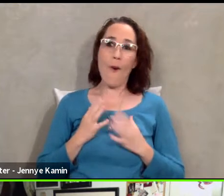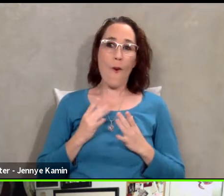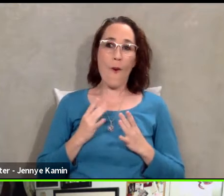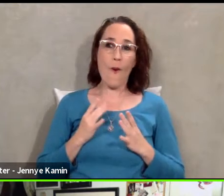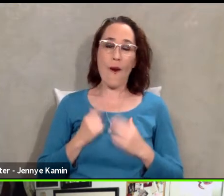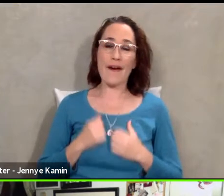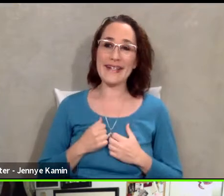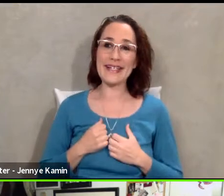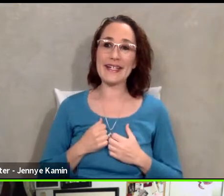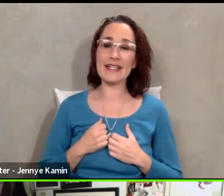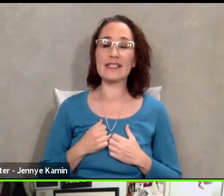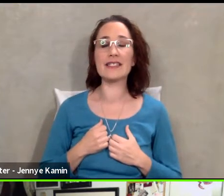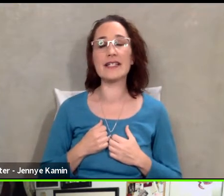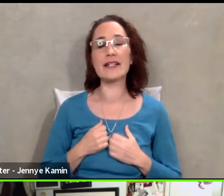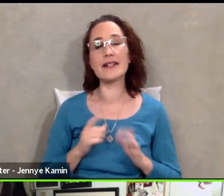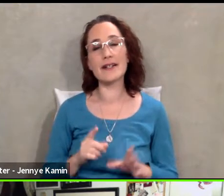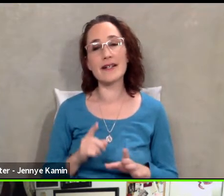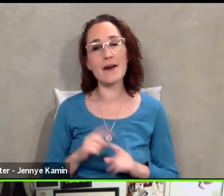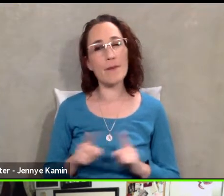But through doing this,